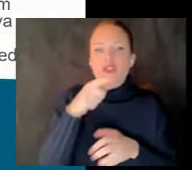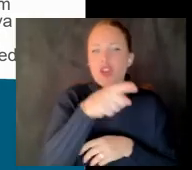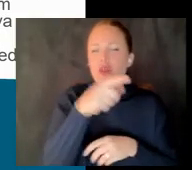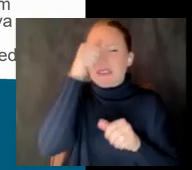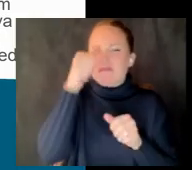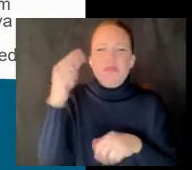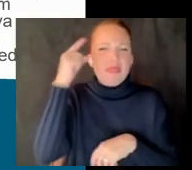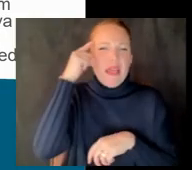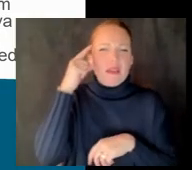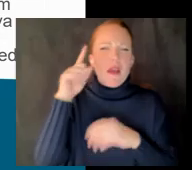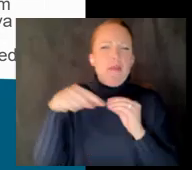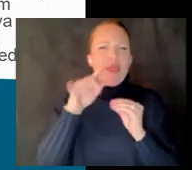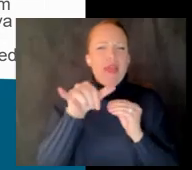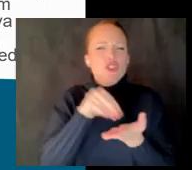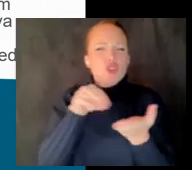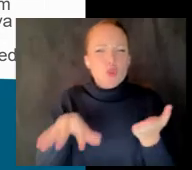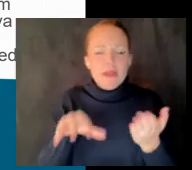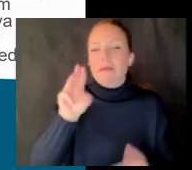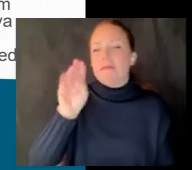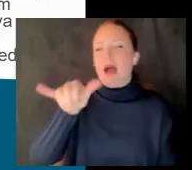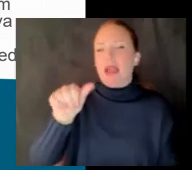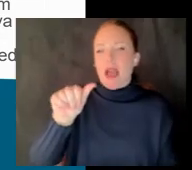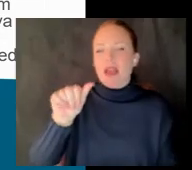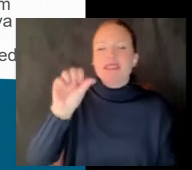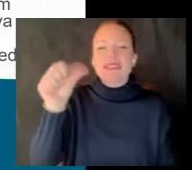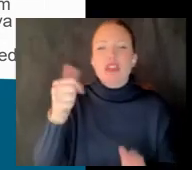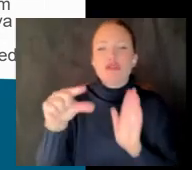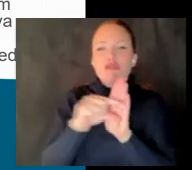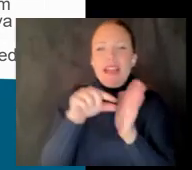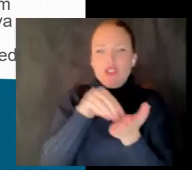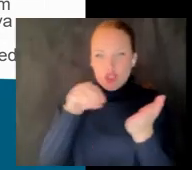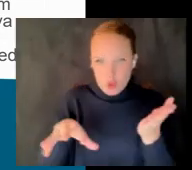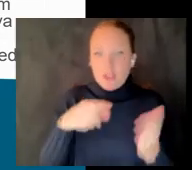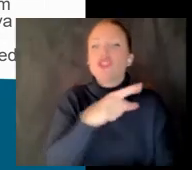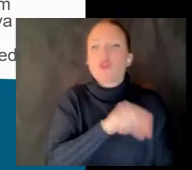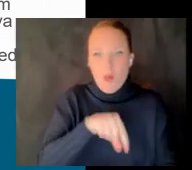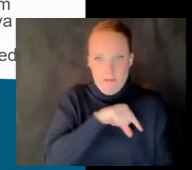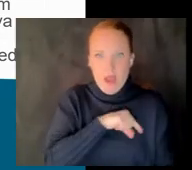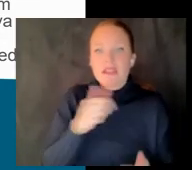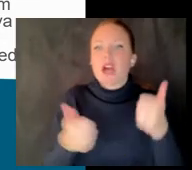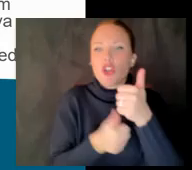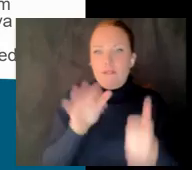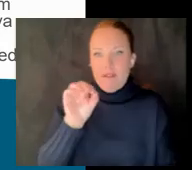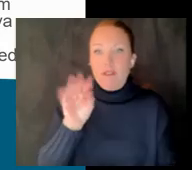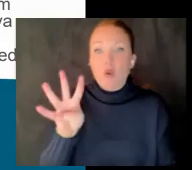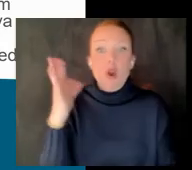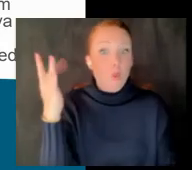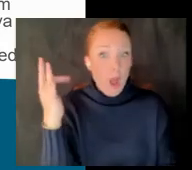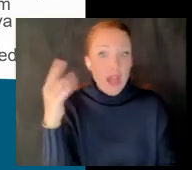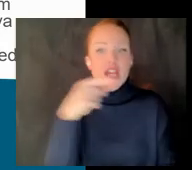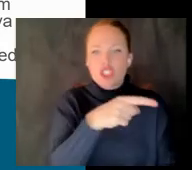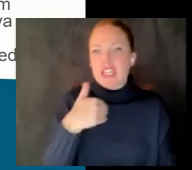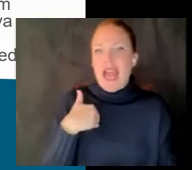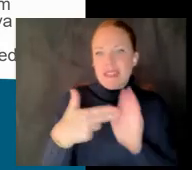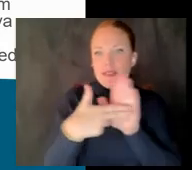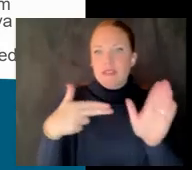mind. Maya is a 10th grade student who qualifies under Section 504 due to a diagnosis of attention